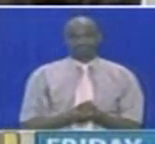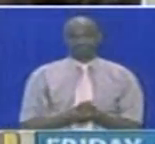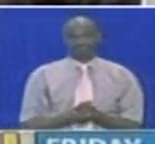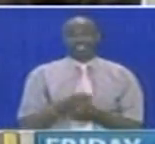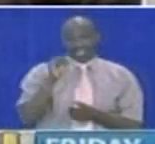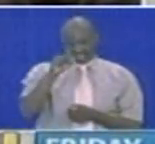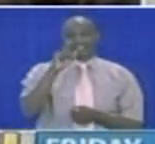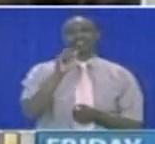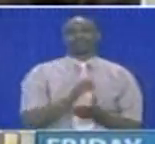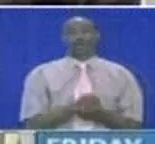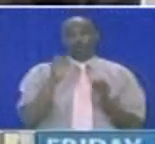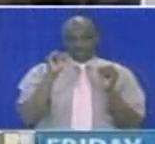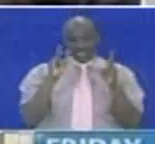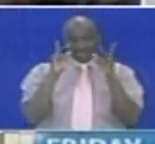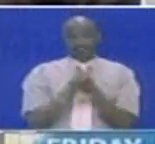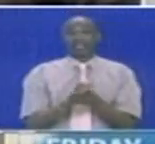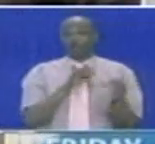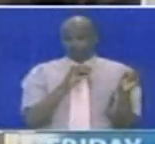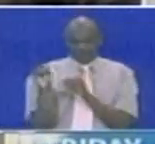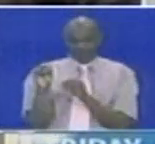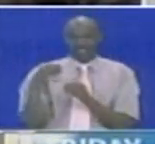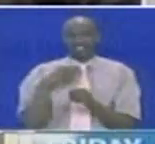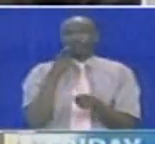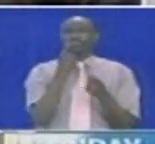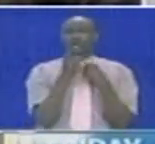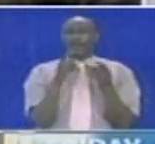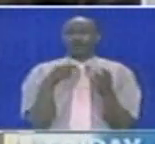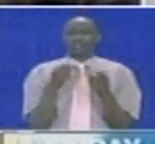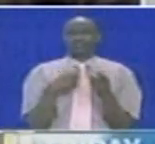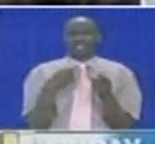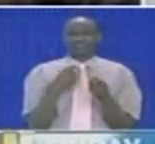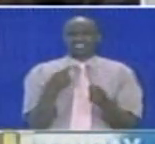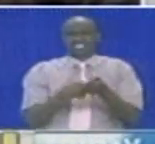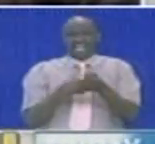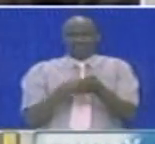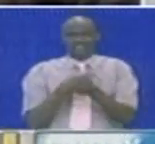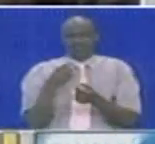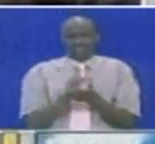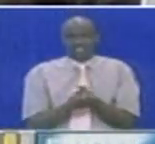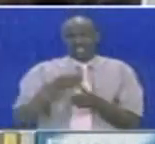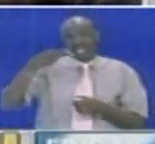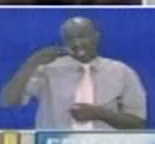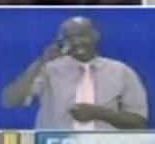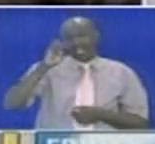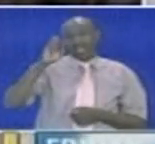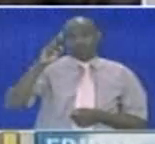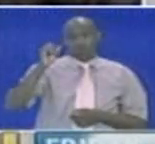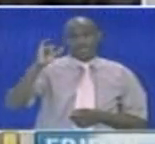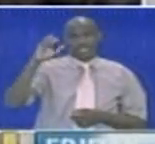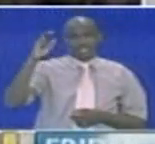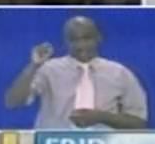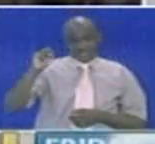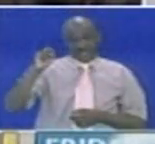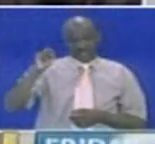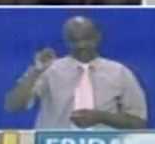There you are. Okay. Moving on. When we're talking about this drug substance, is it heroin or heroin?